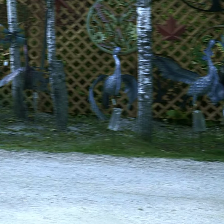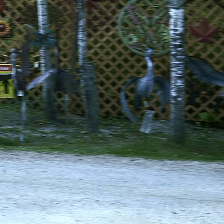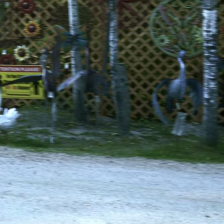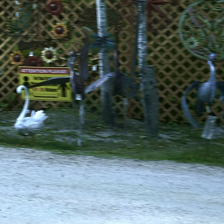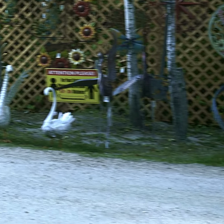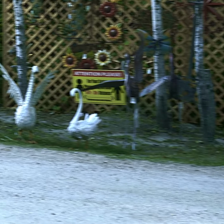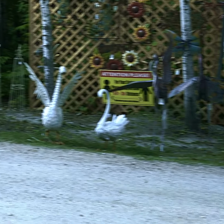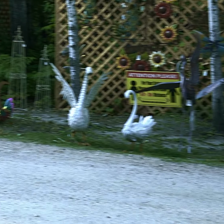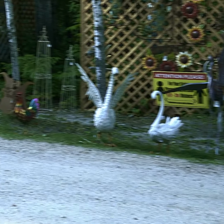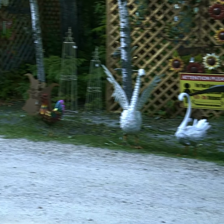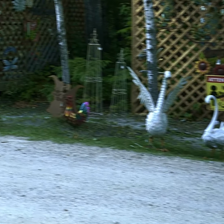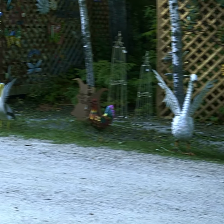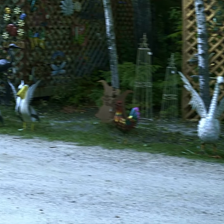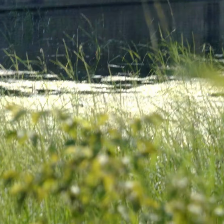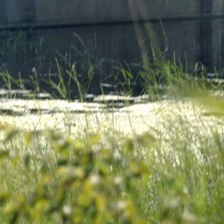We'll